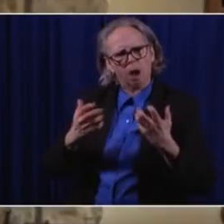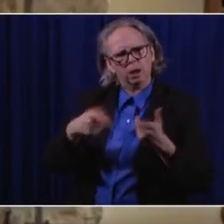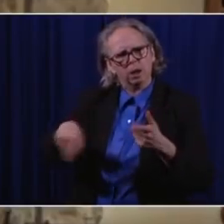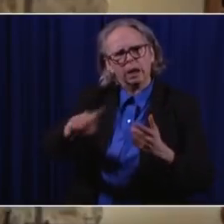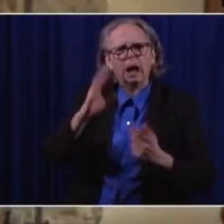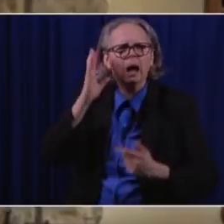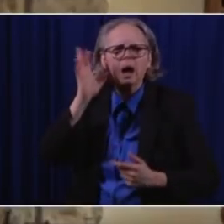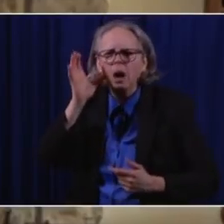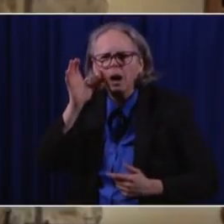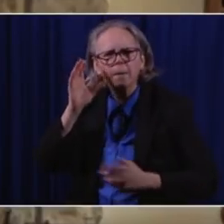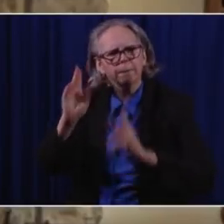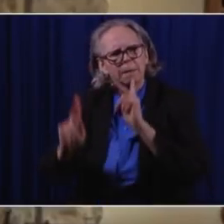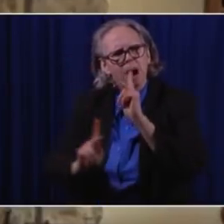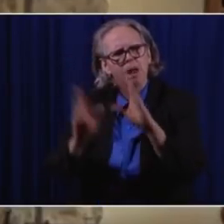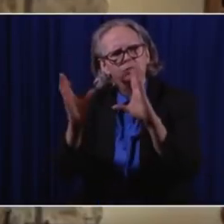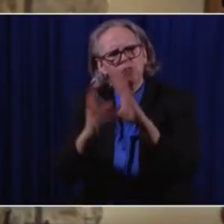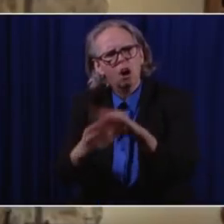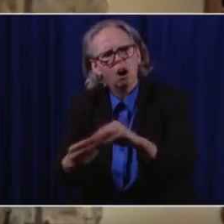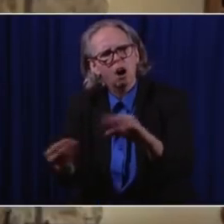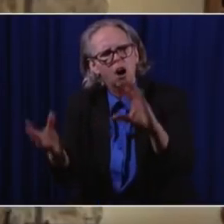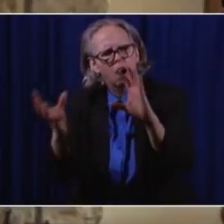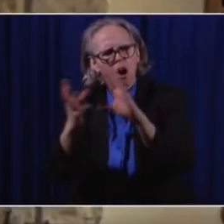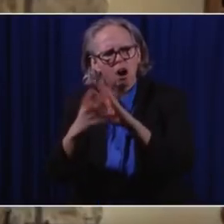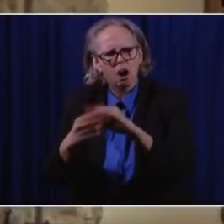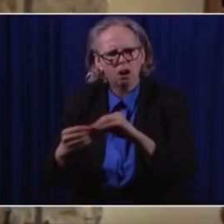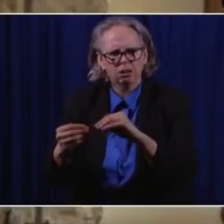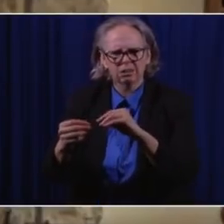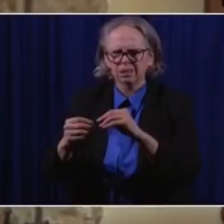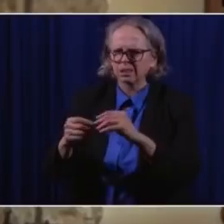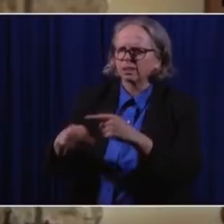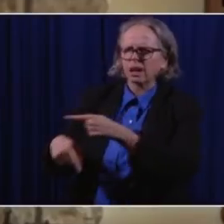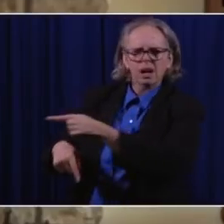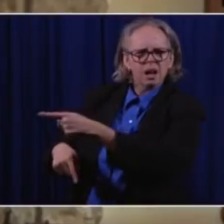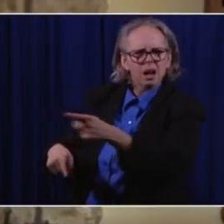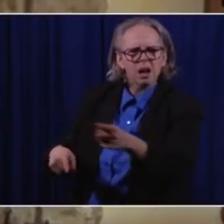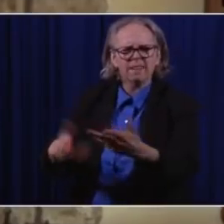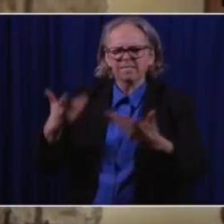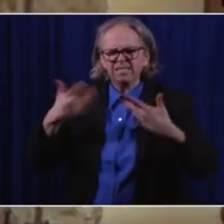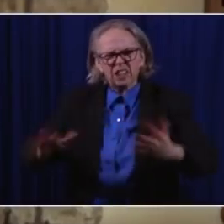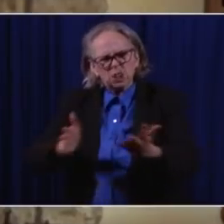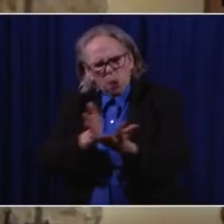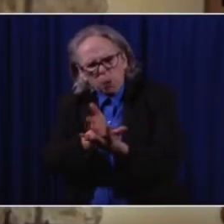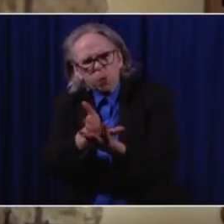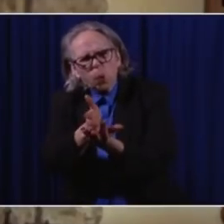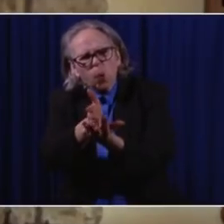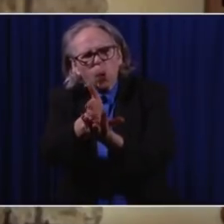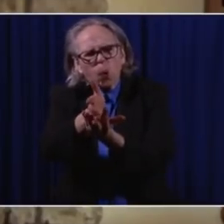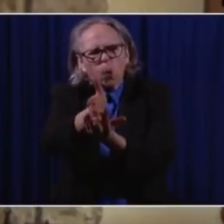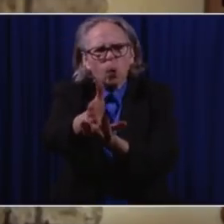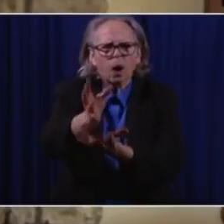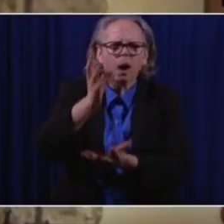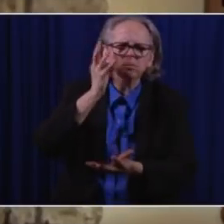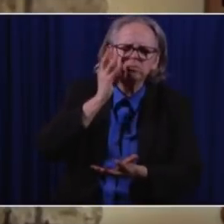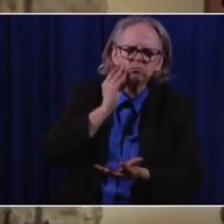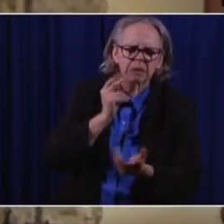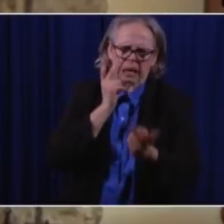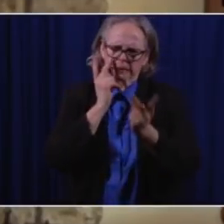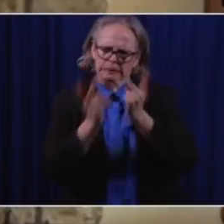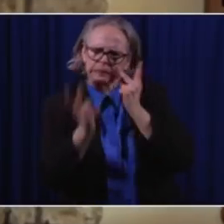So let's hear from some of the people who are really, I think, at the front line today.